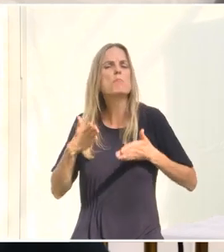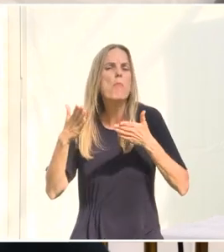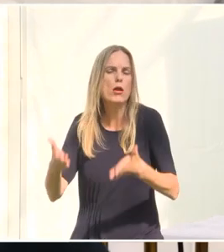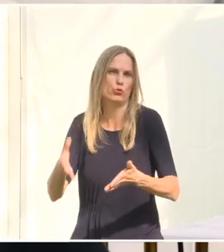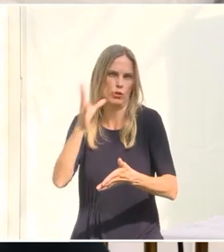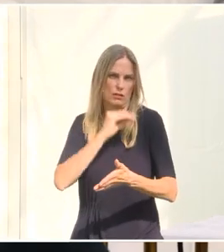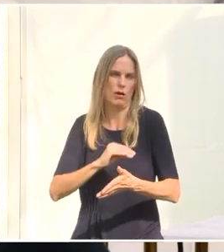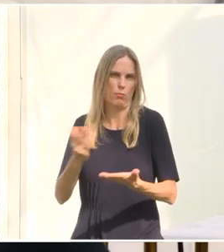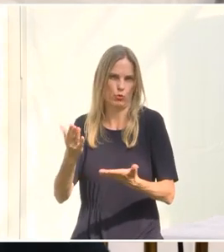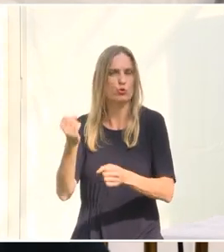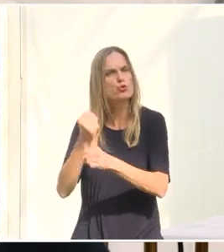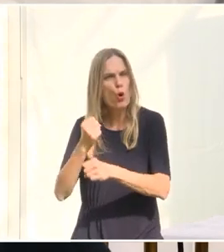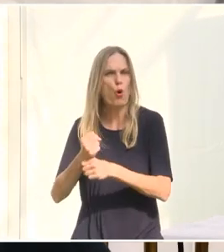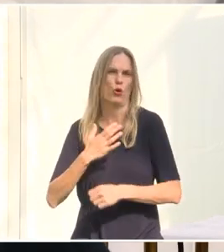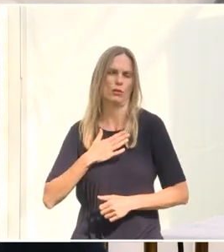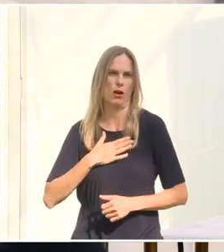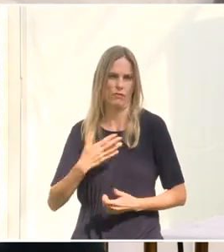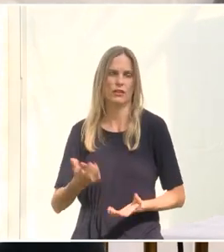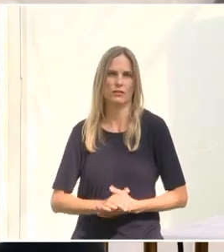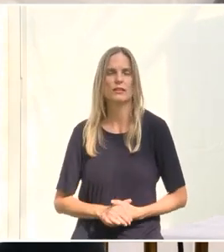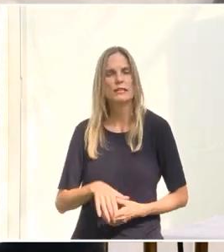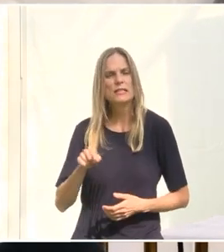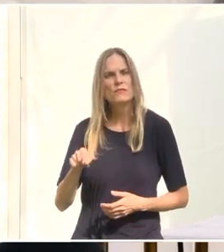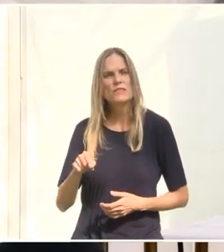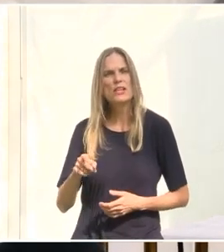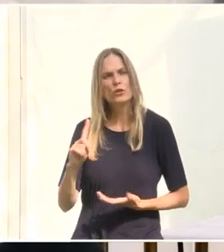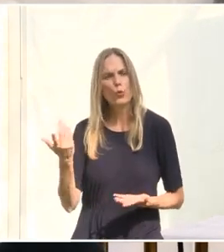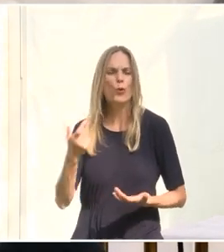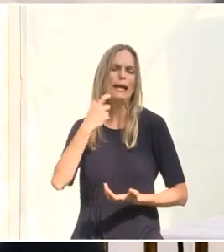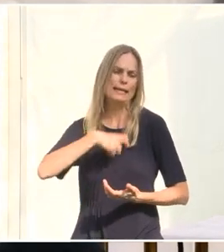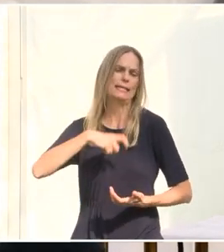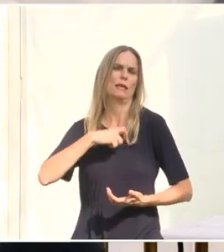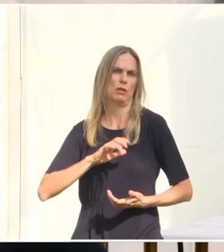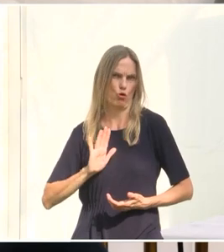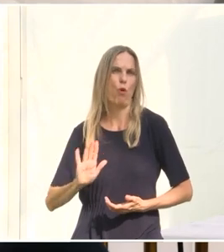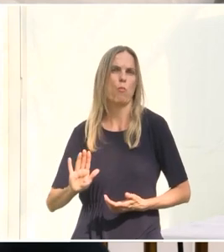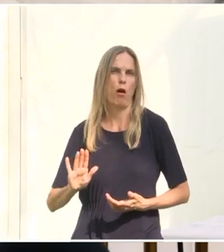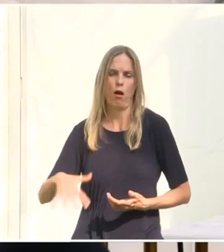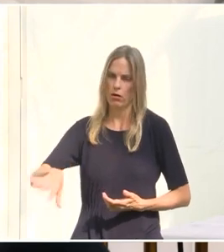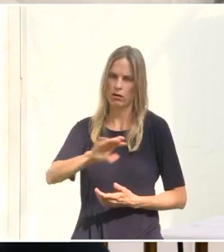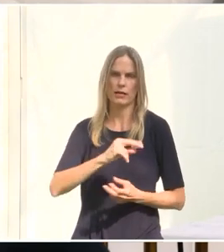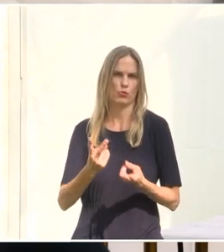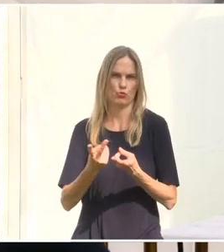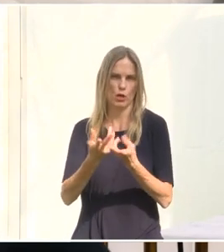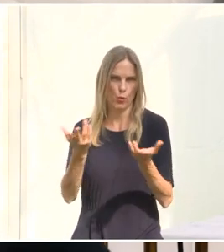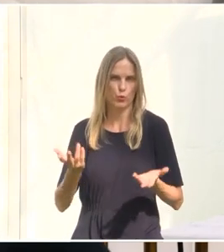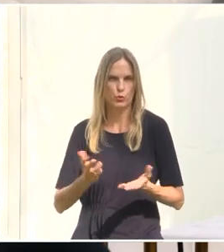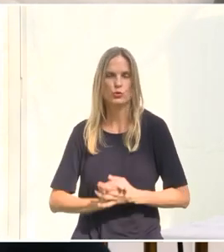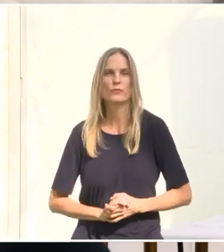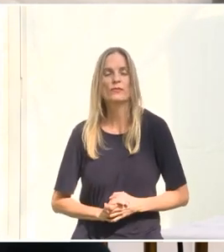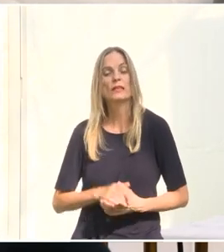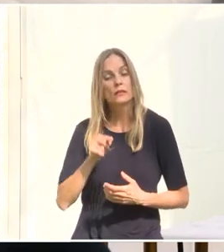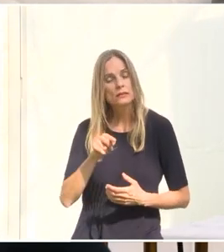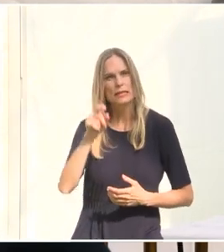to work. So I think this is something really a human thing. And then the states can